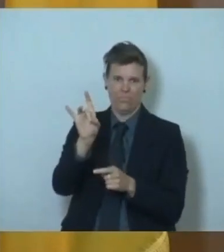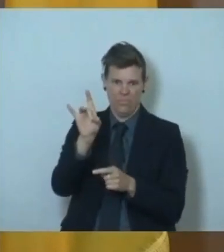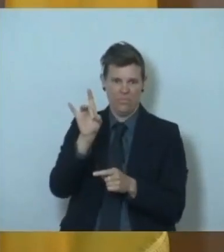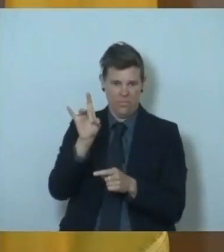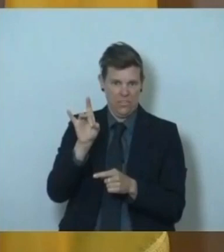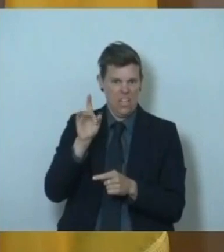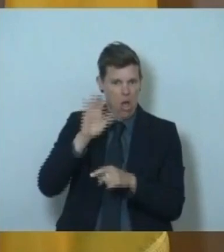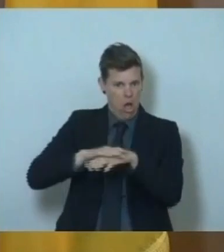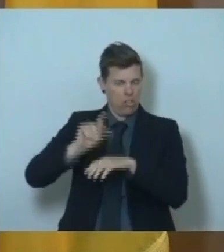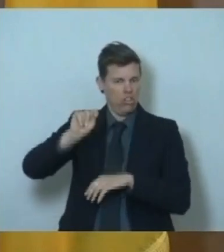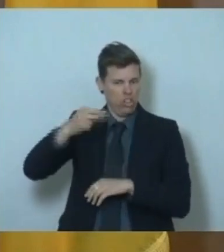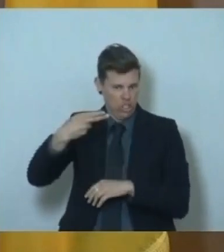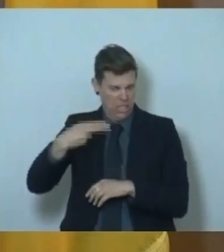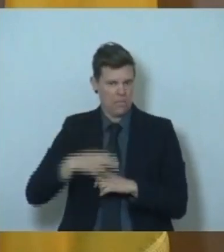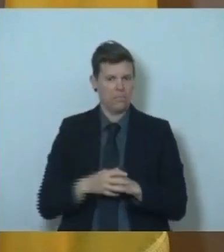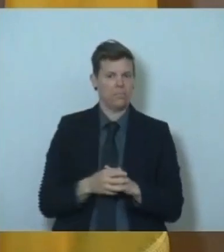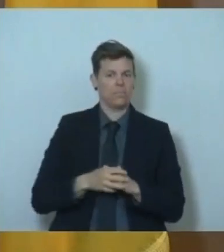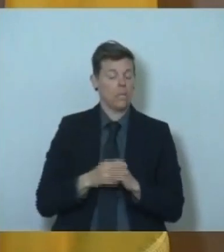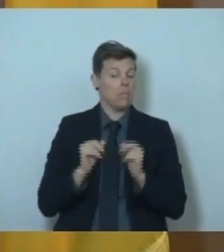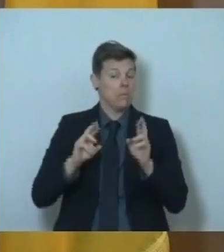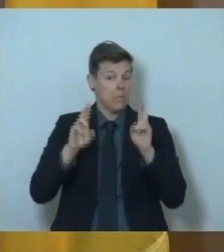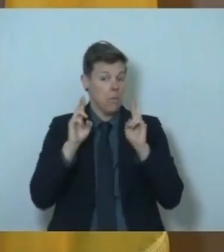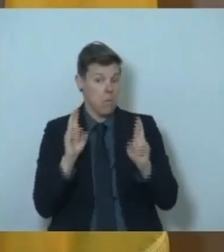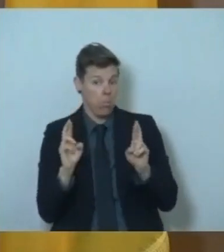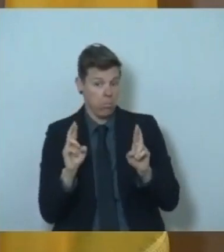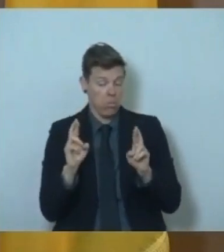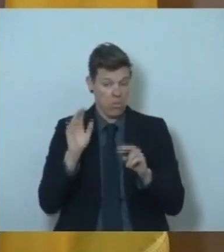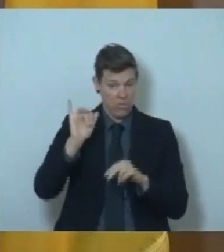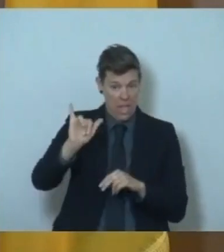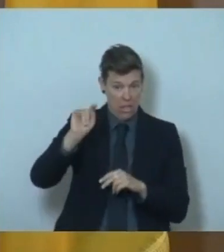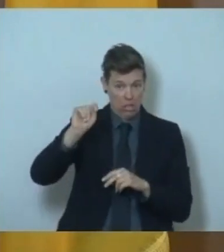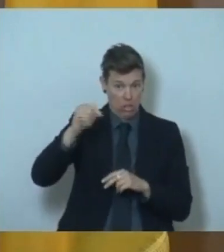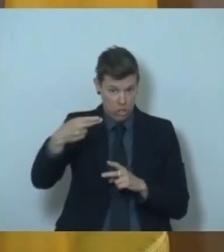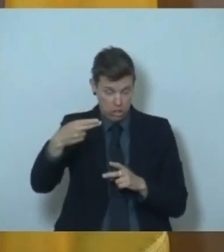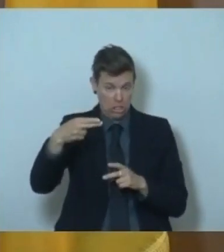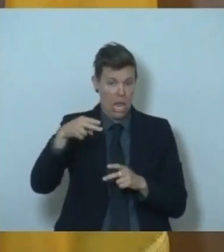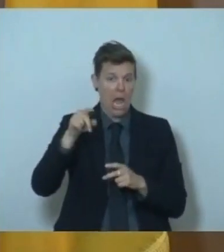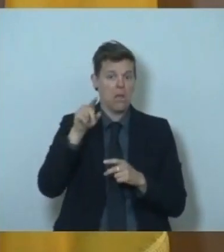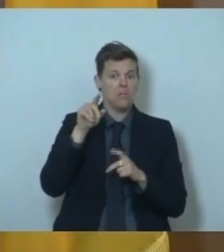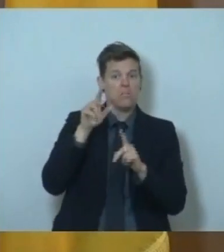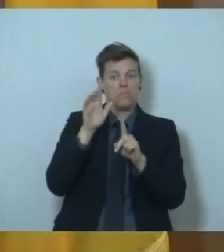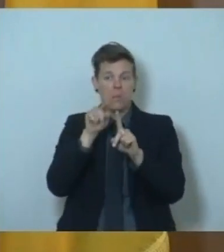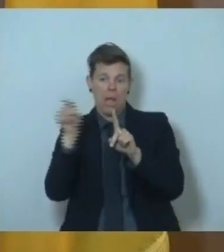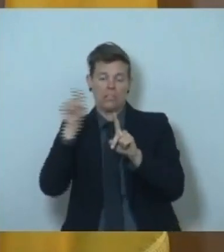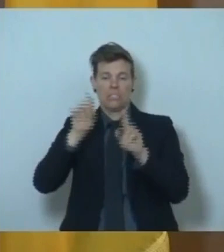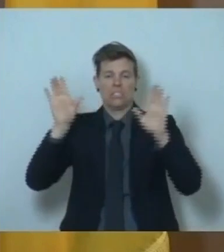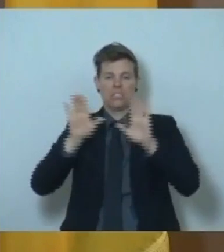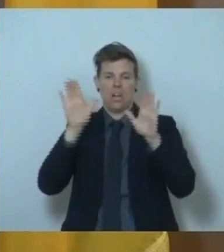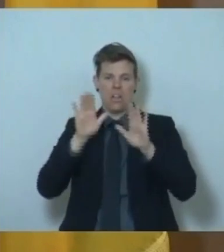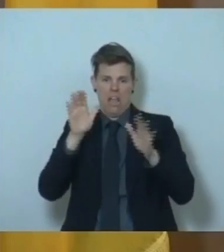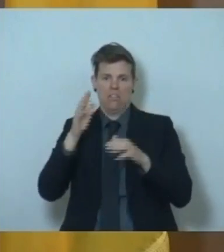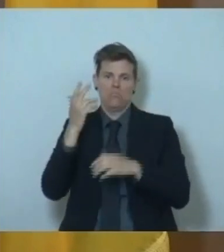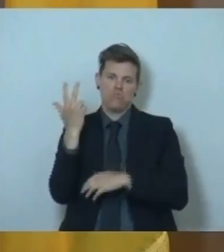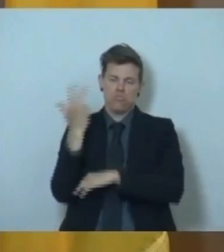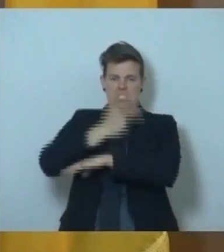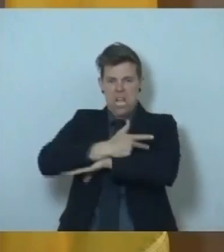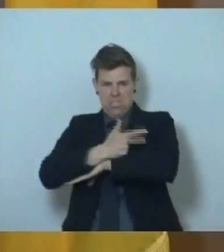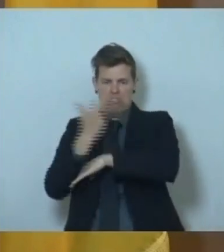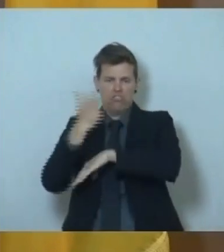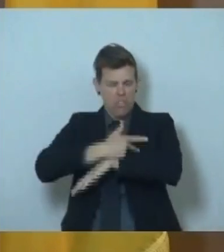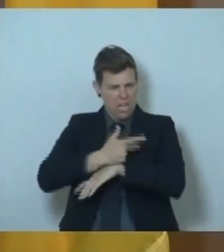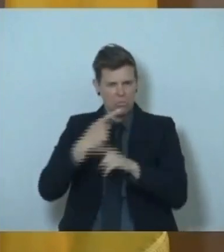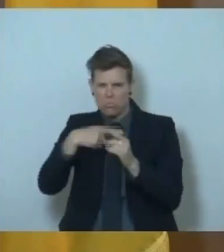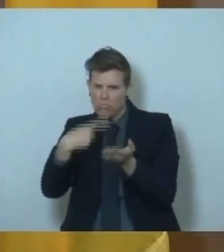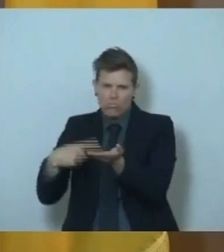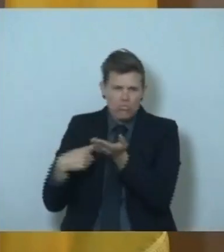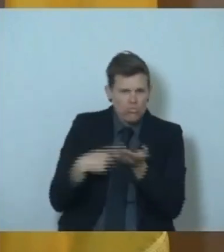working with the leadership in the House and the Senate to make sure that we have a productive special session, which